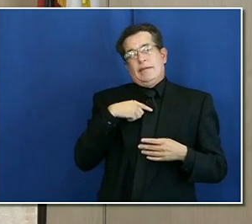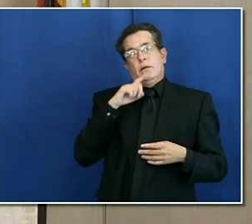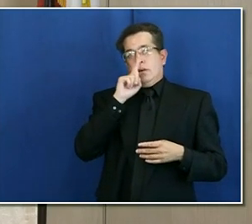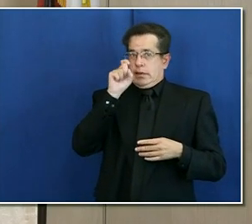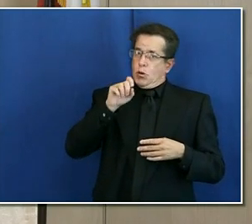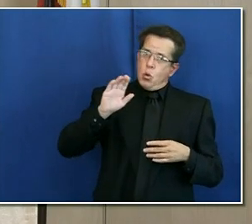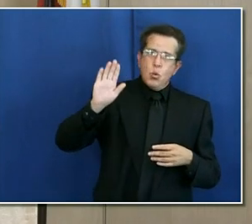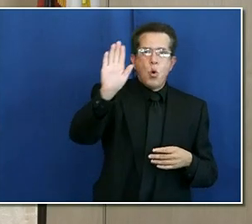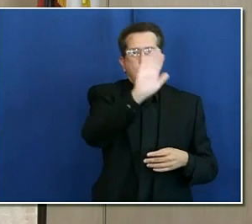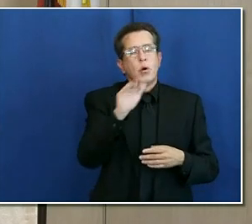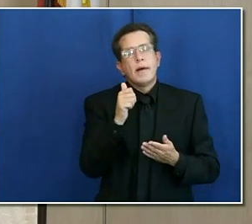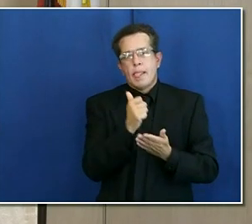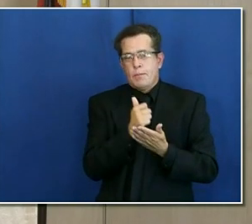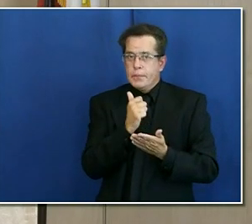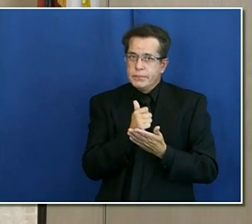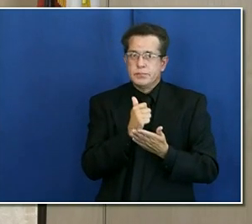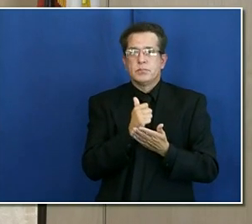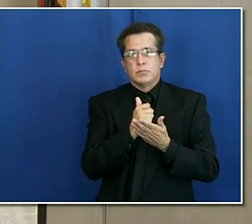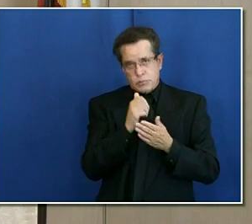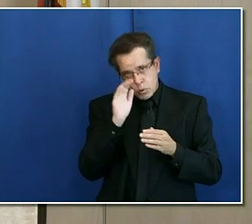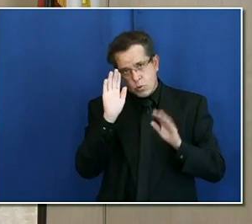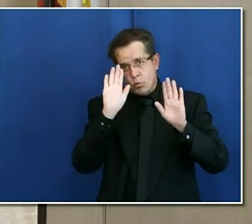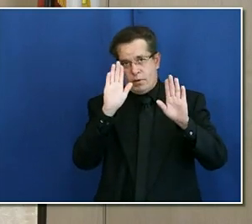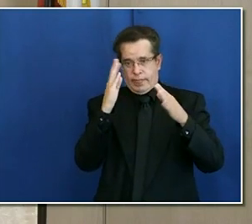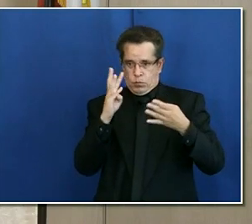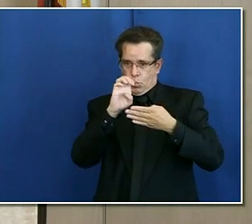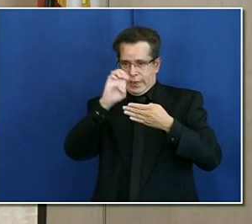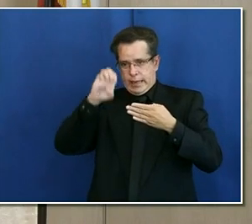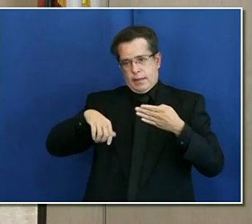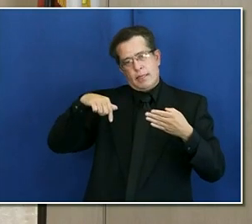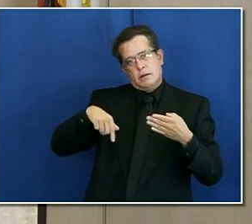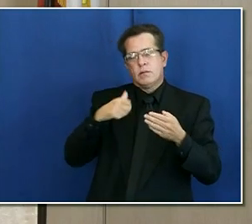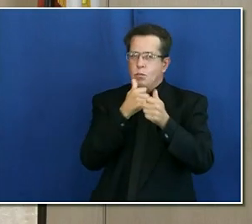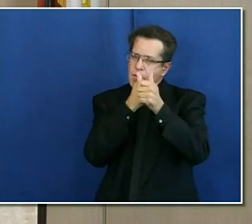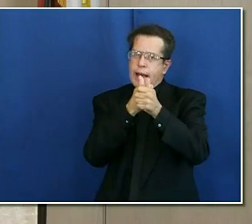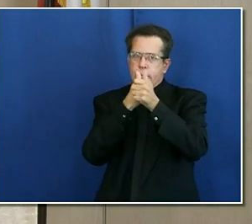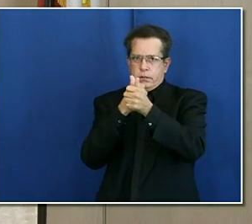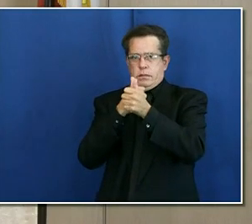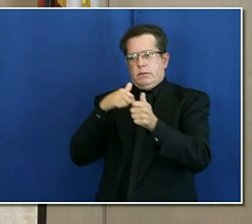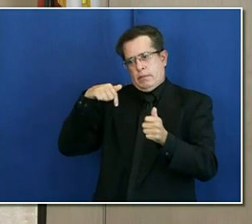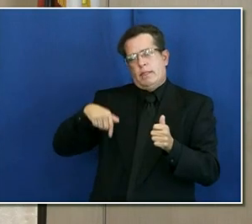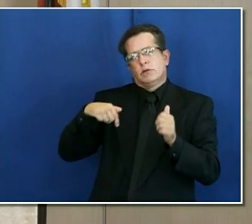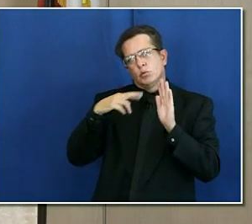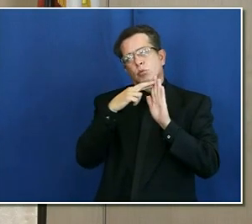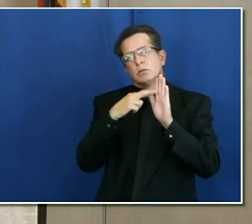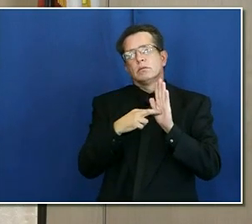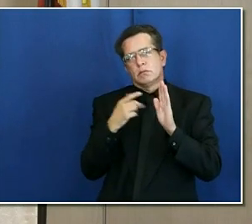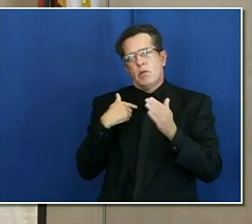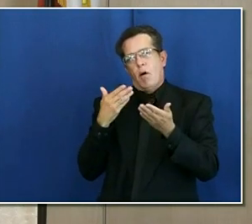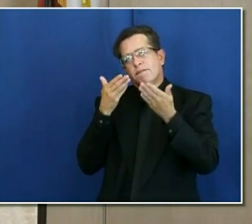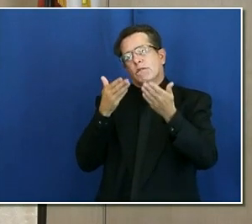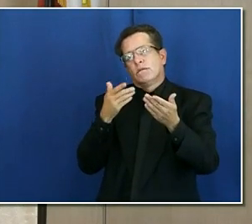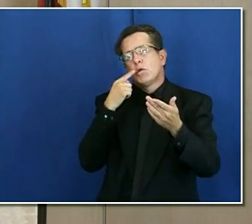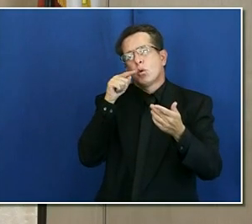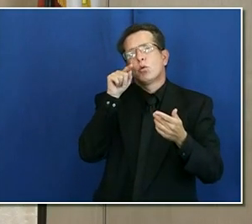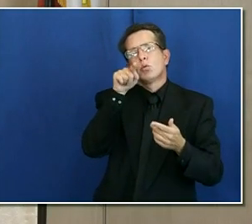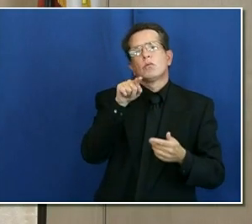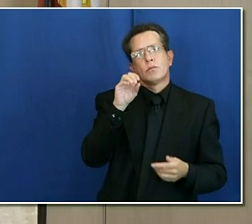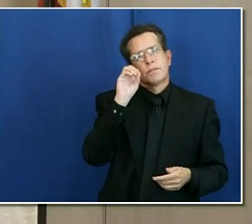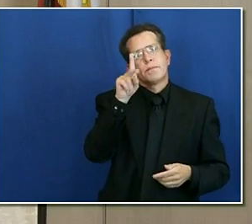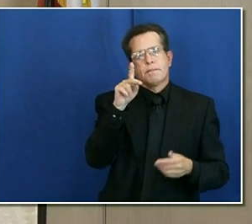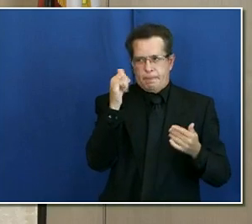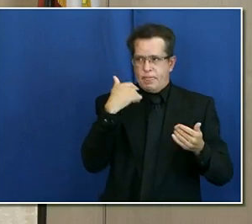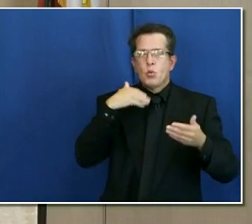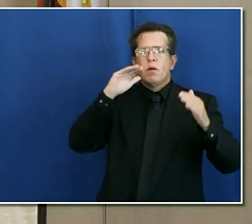appreciate your participation in adhering to these best practices. So now I would like